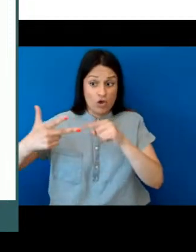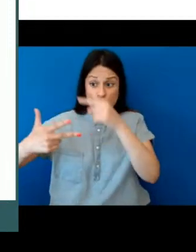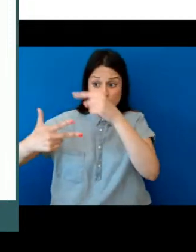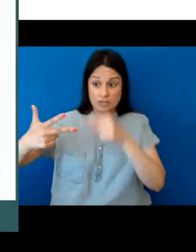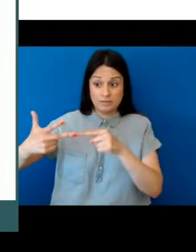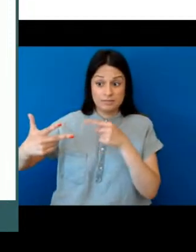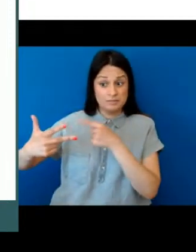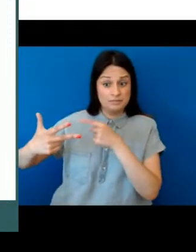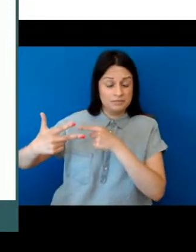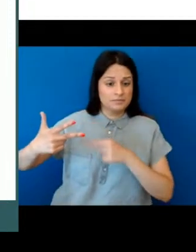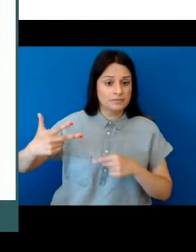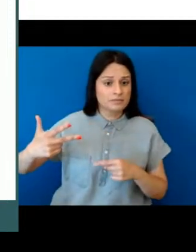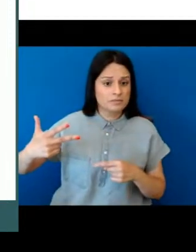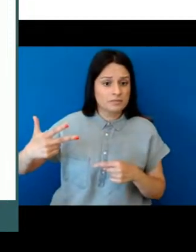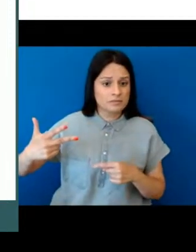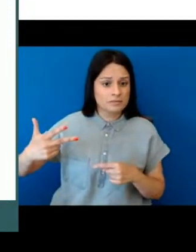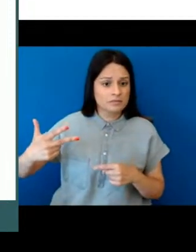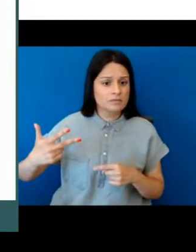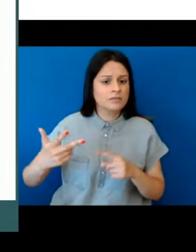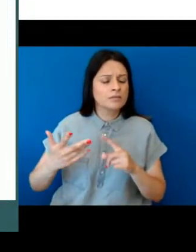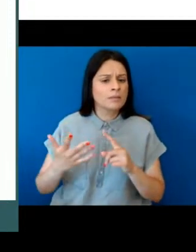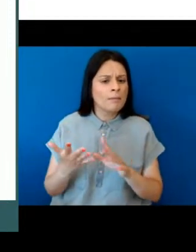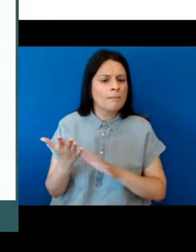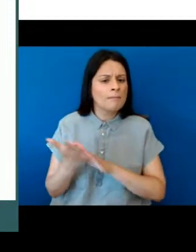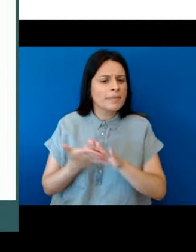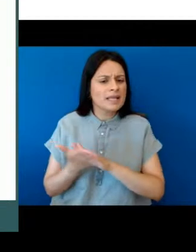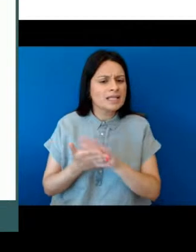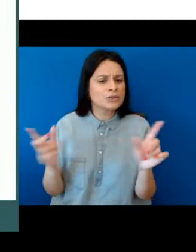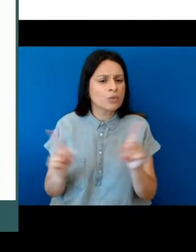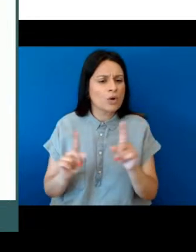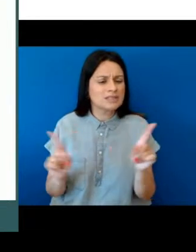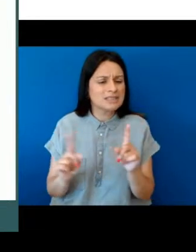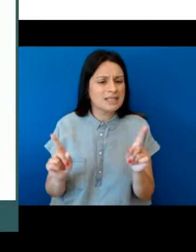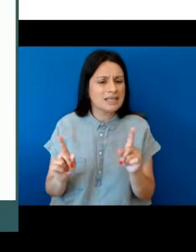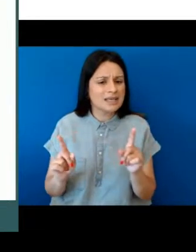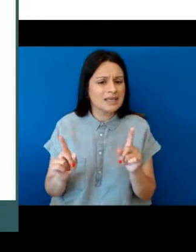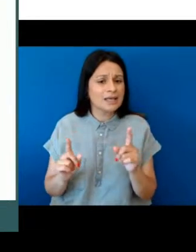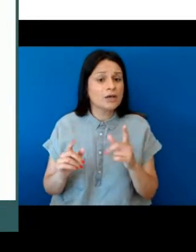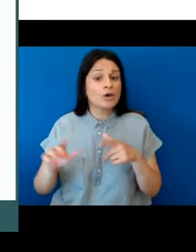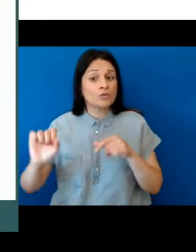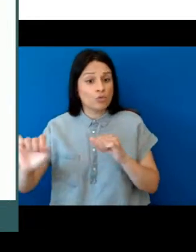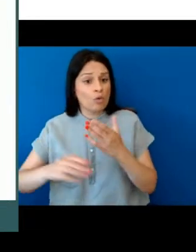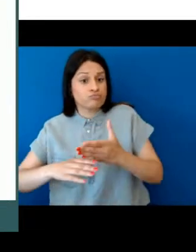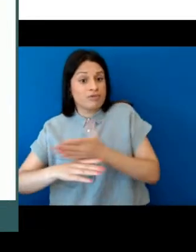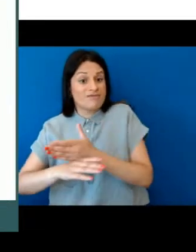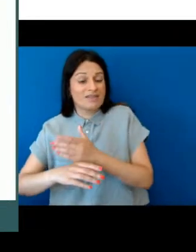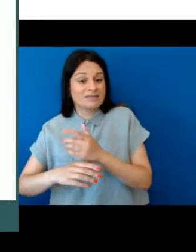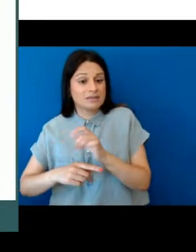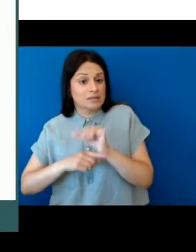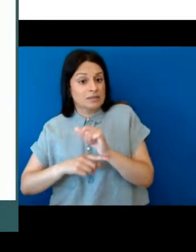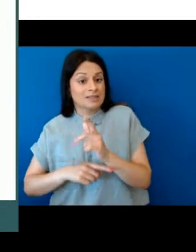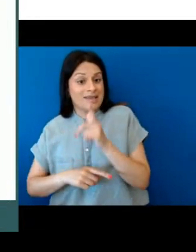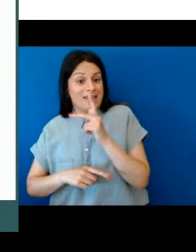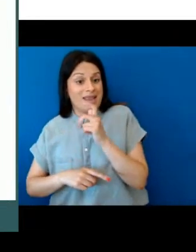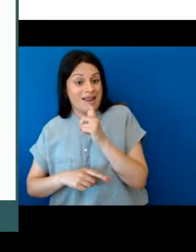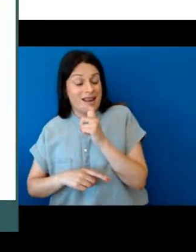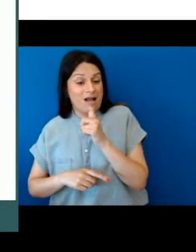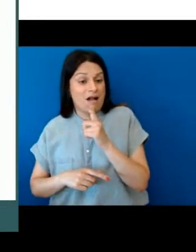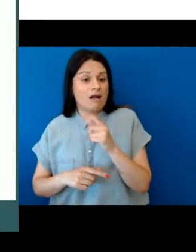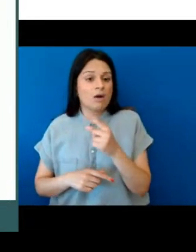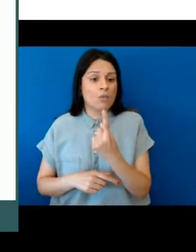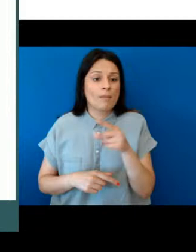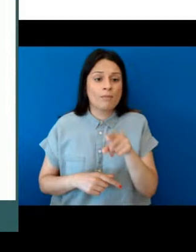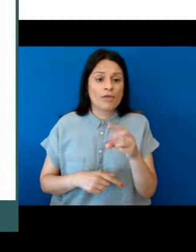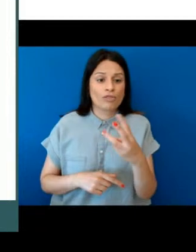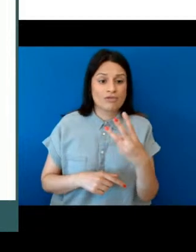low adherence with your preventer inhaler. And that's only 1.35. And what that